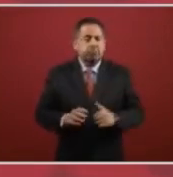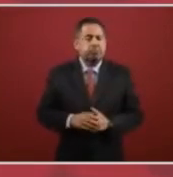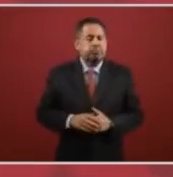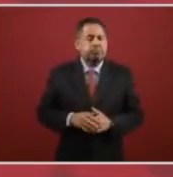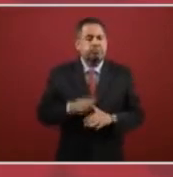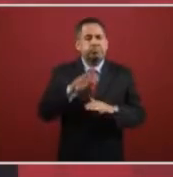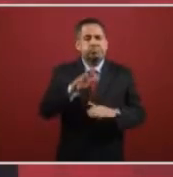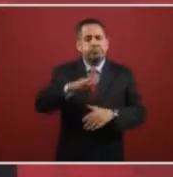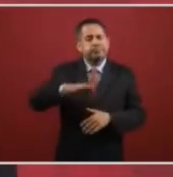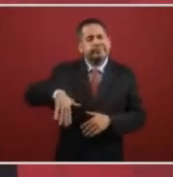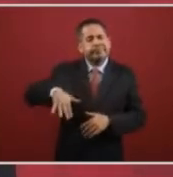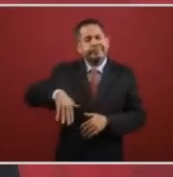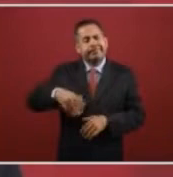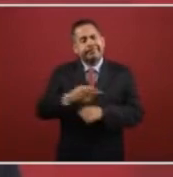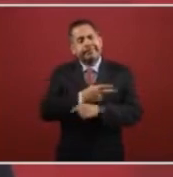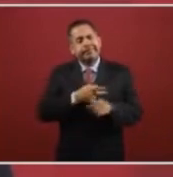units.